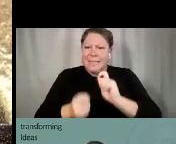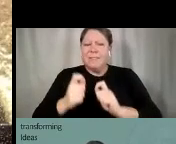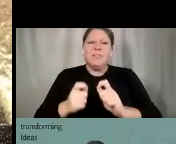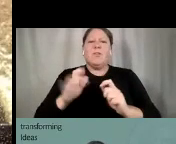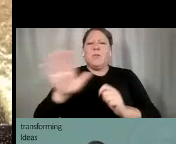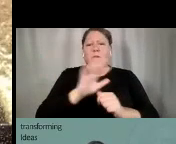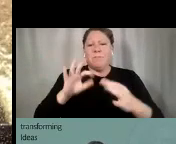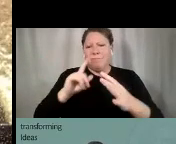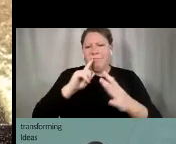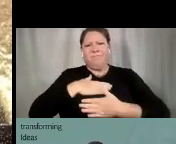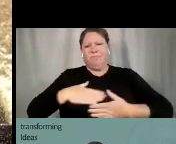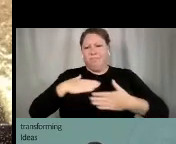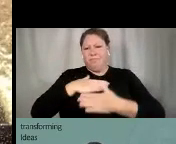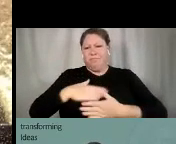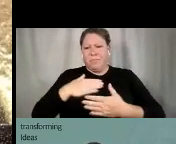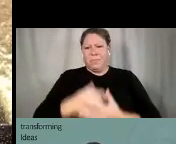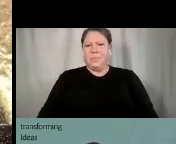appreciated.